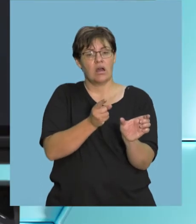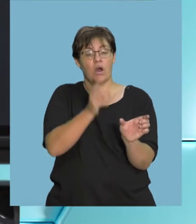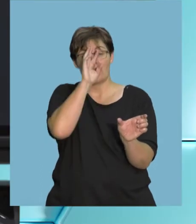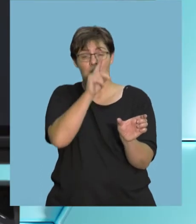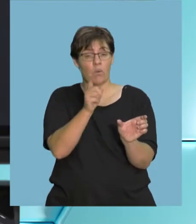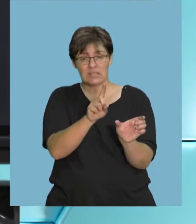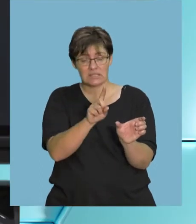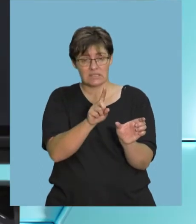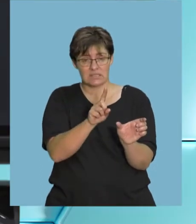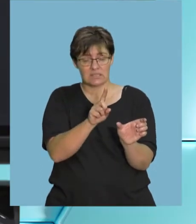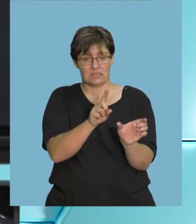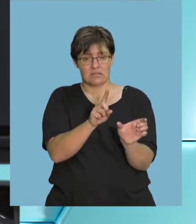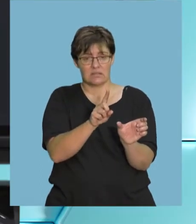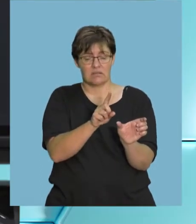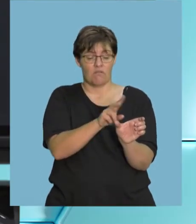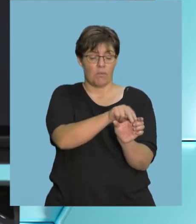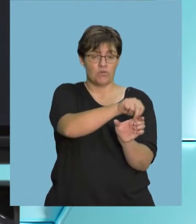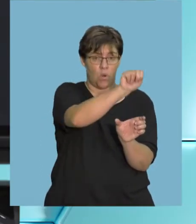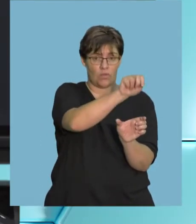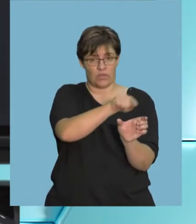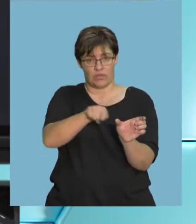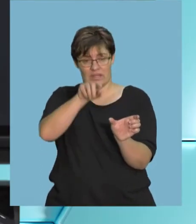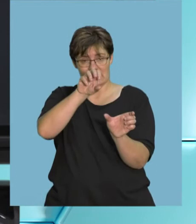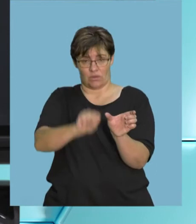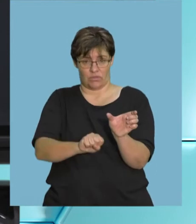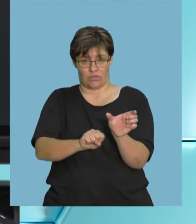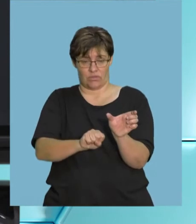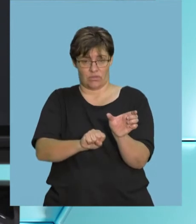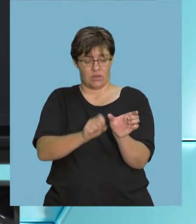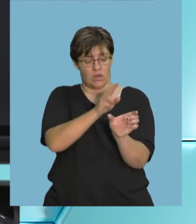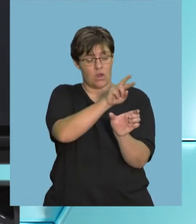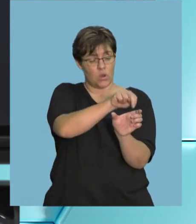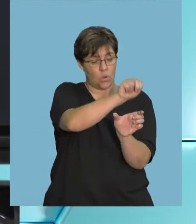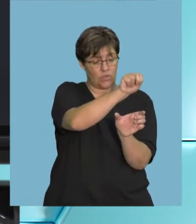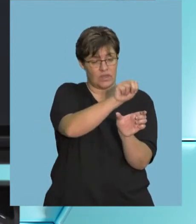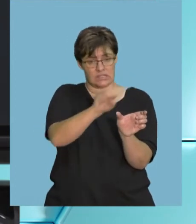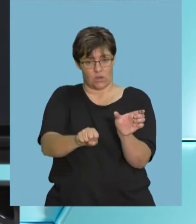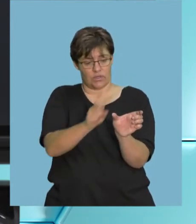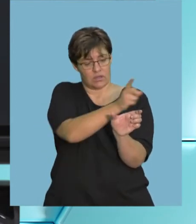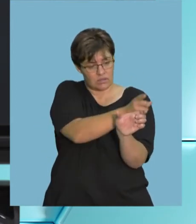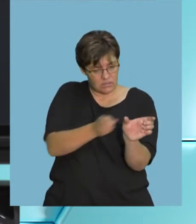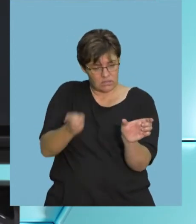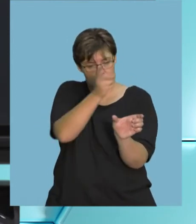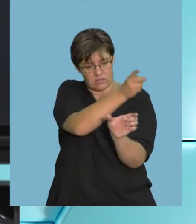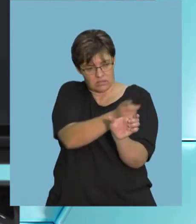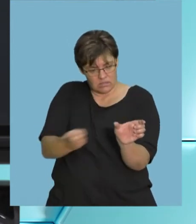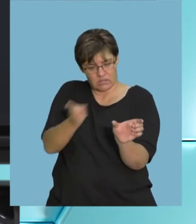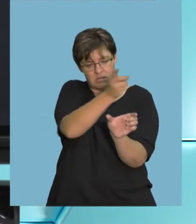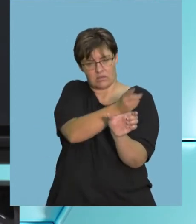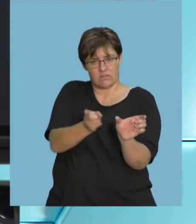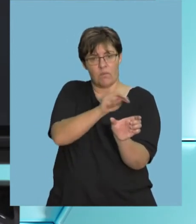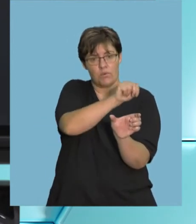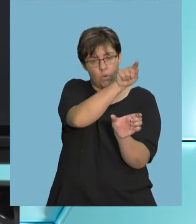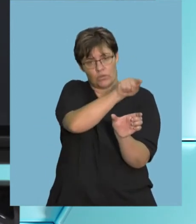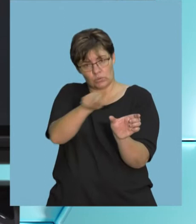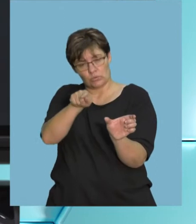you stroke it just like that. But you must stroke it in such a way that it's from the north to south direction, north to south direction. We'll talk about